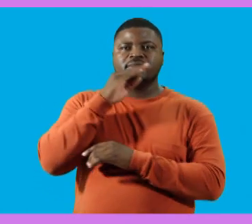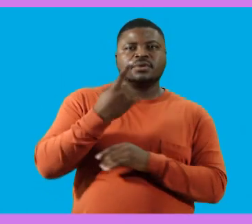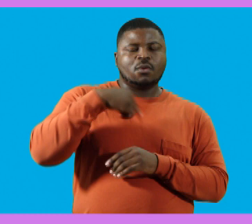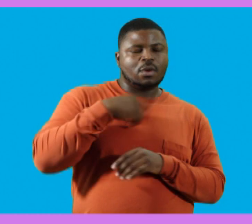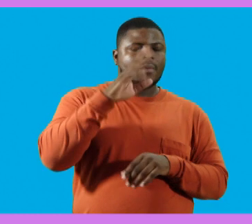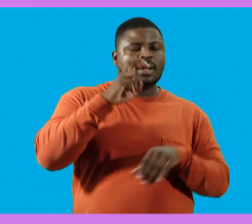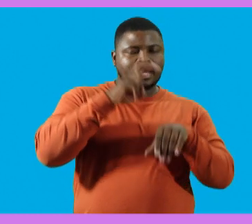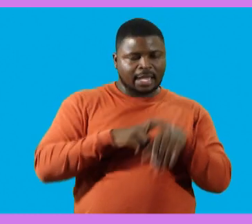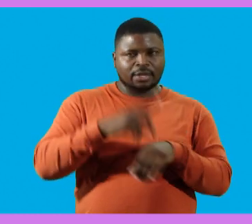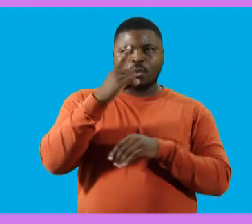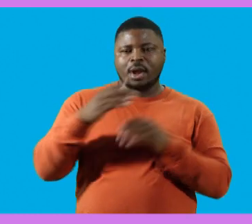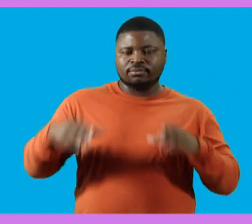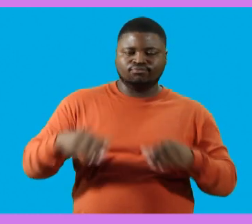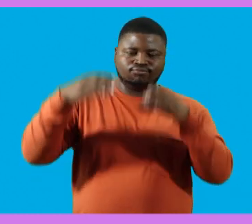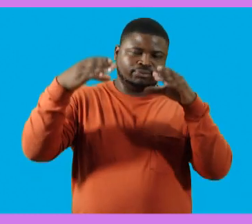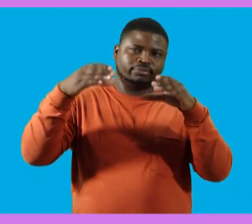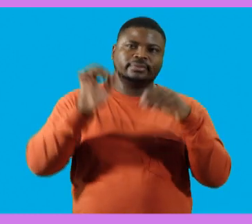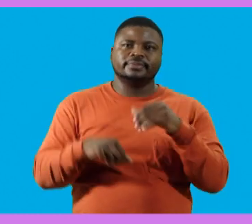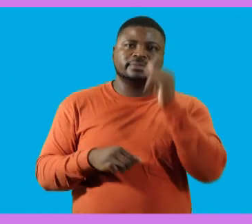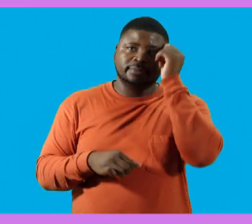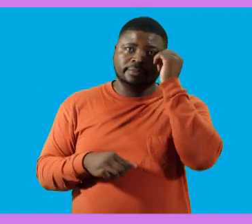that will be 1 tin.